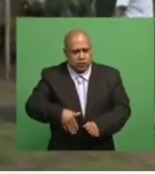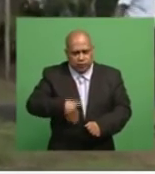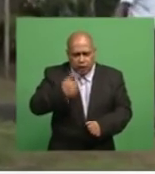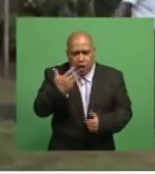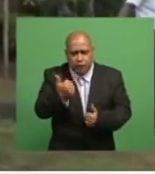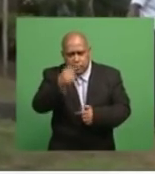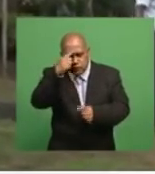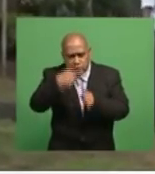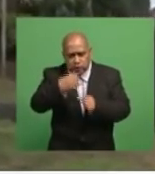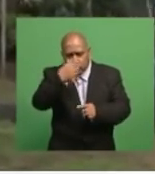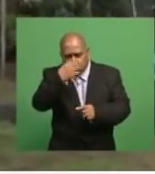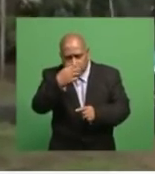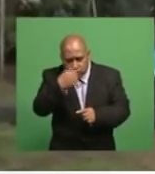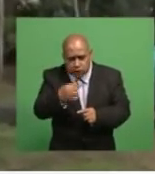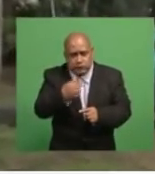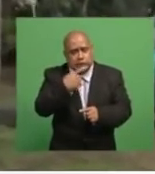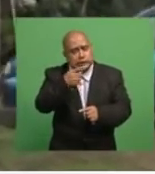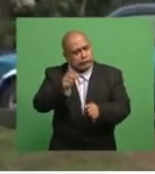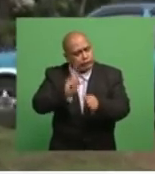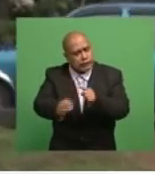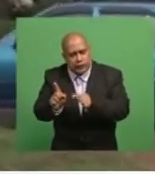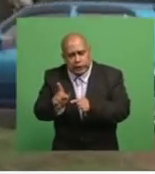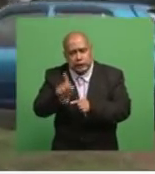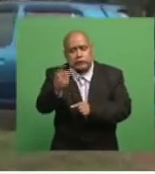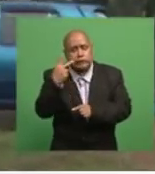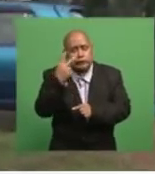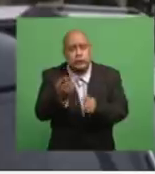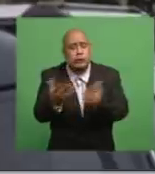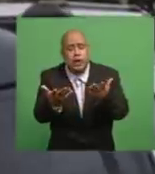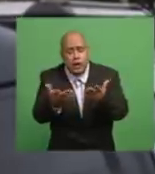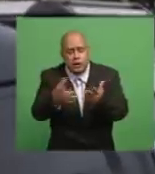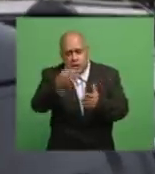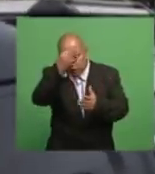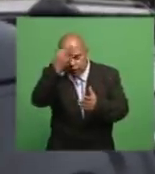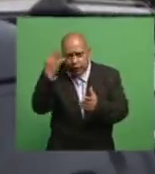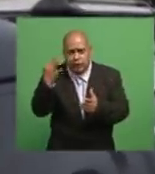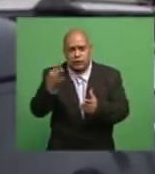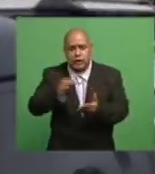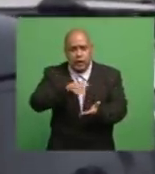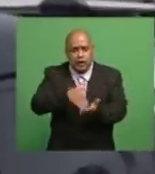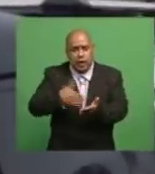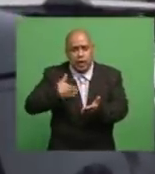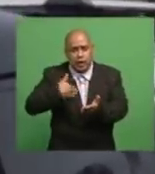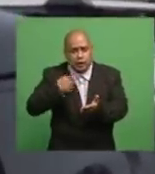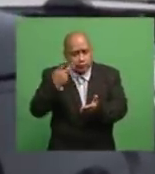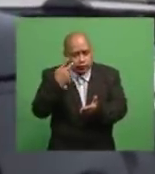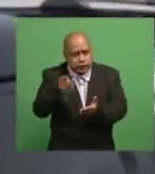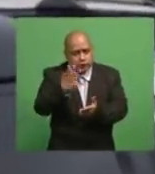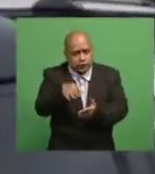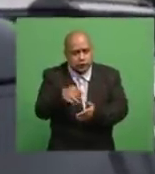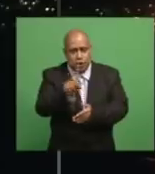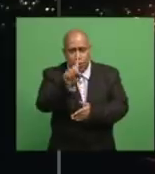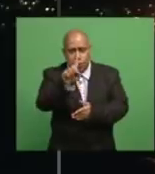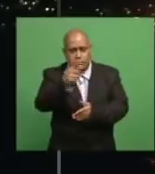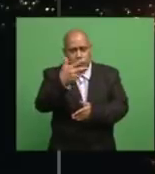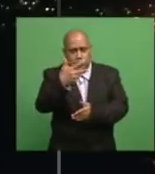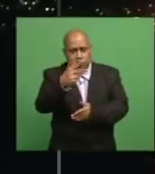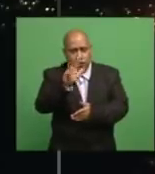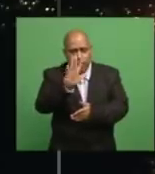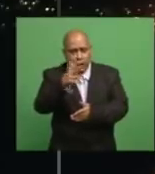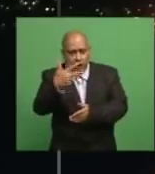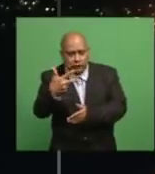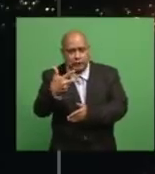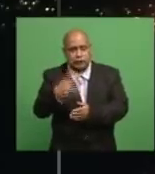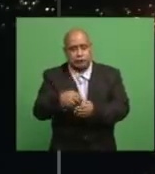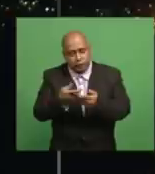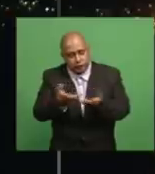nearest fever clinic or call 158 for all COVID-19 queries. Maggie Boyle, FBC News. 6